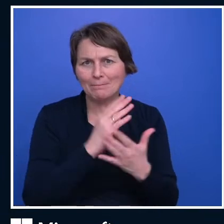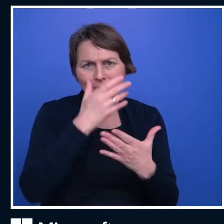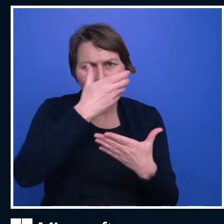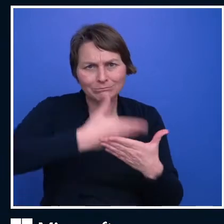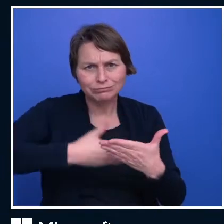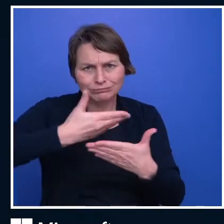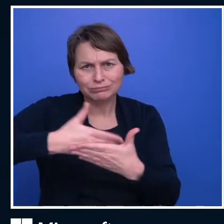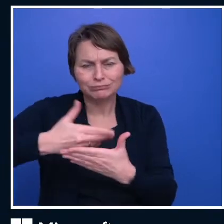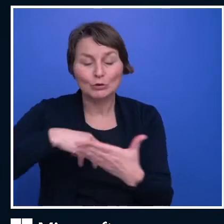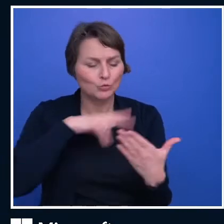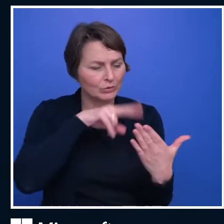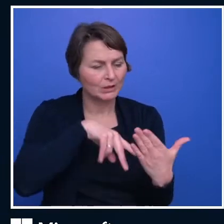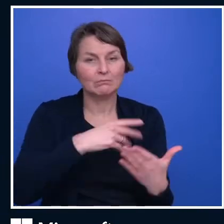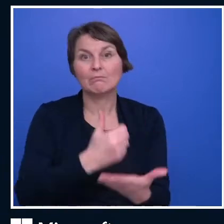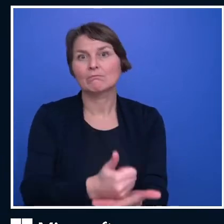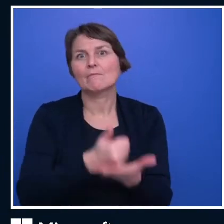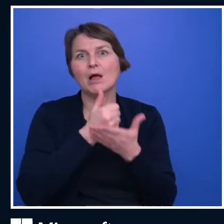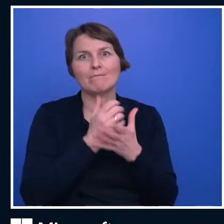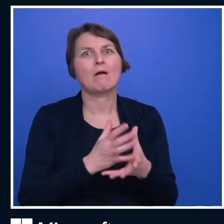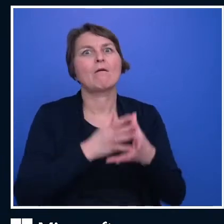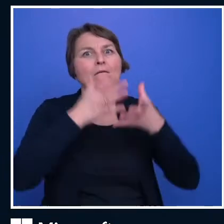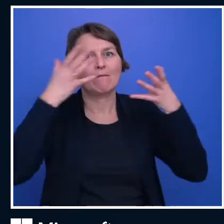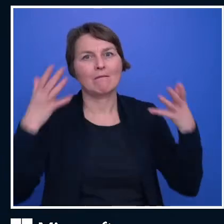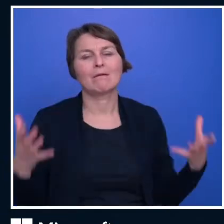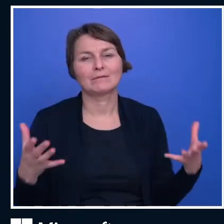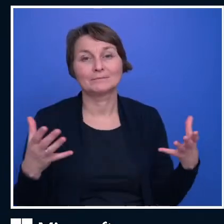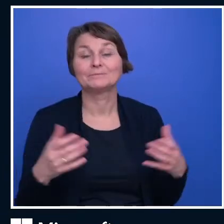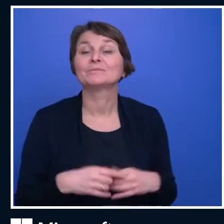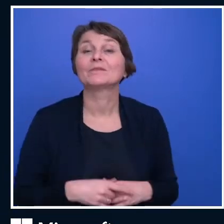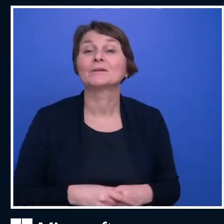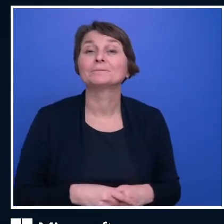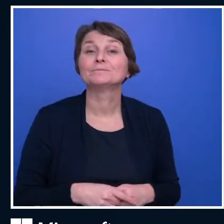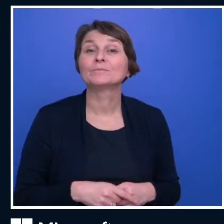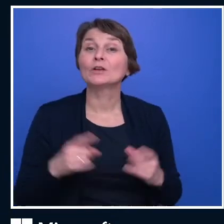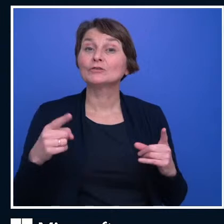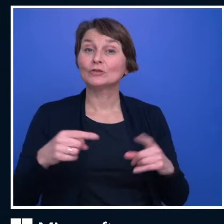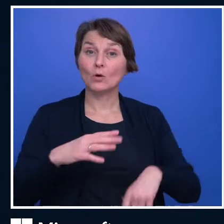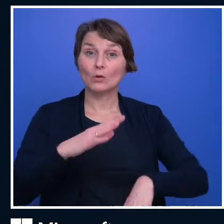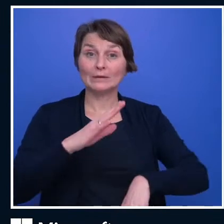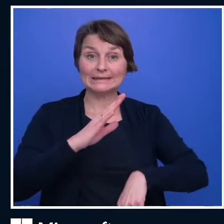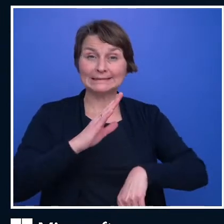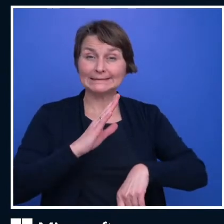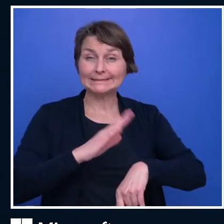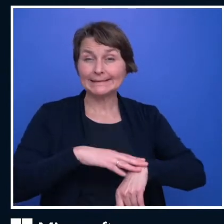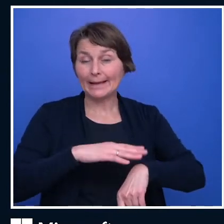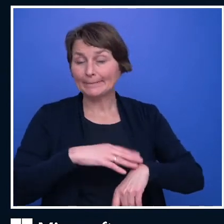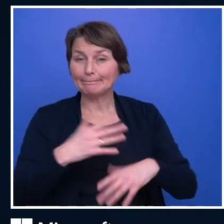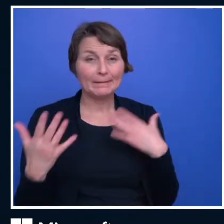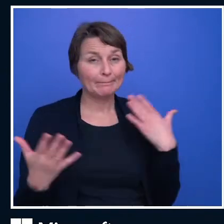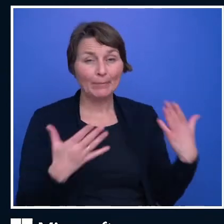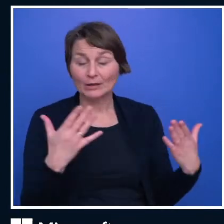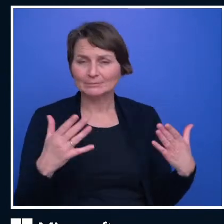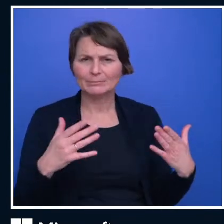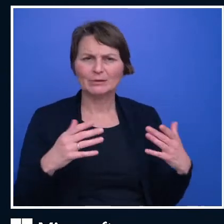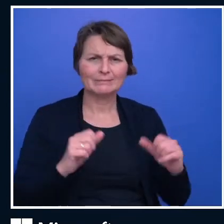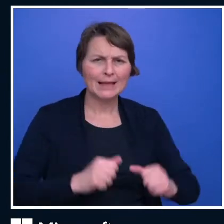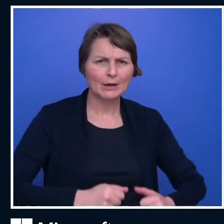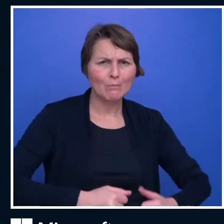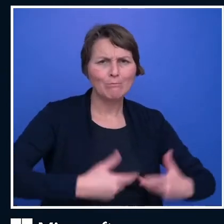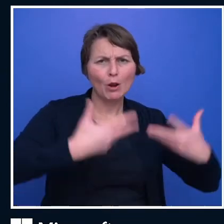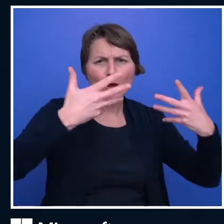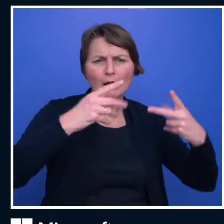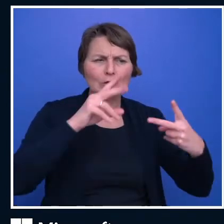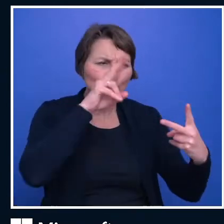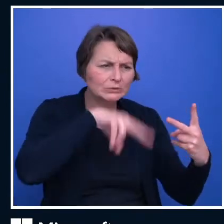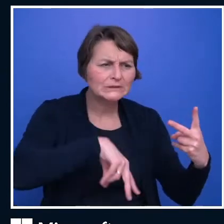because the moment the paper arrives, it's not that you get to watch a video or read a blog about it, but you can go ahead, have a look